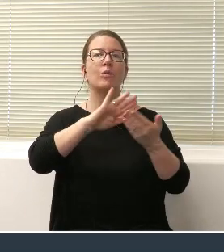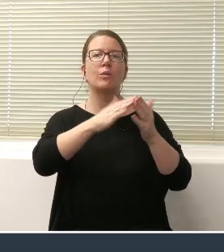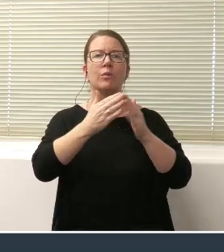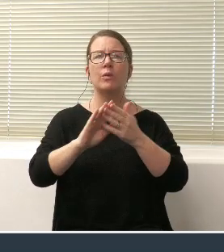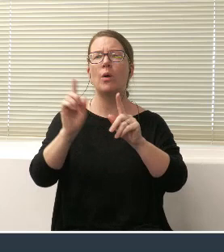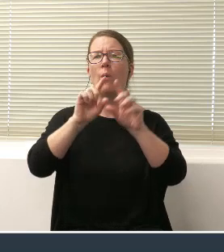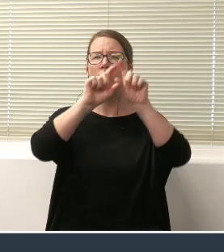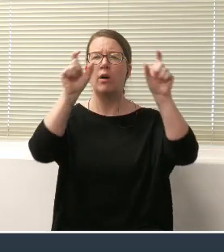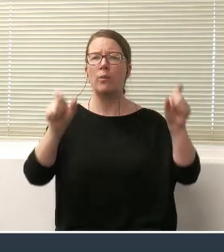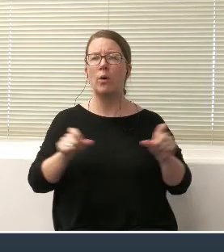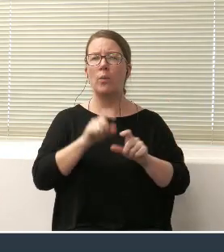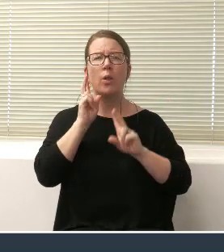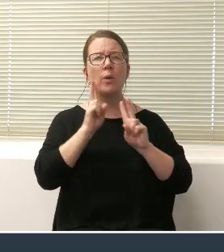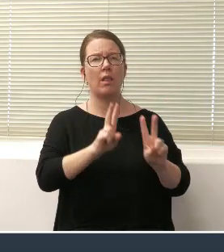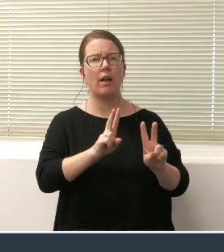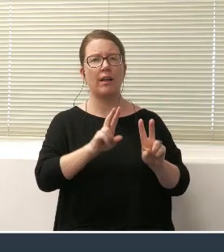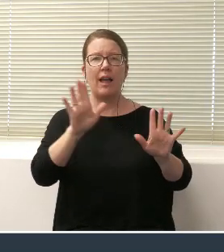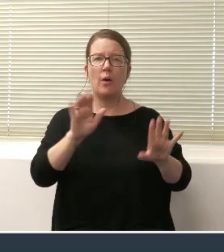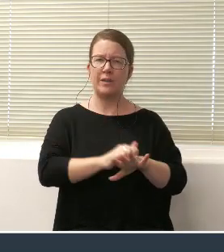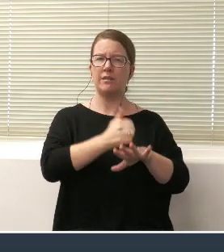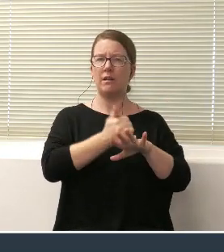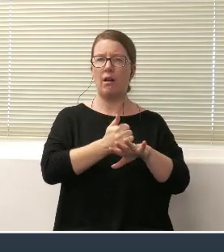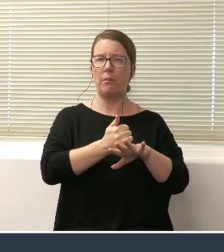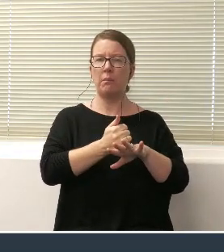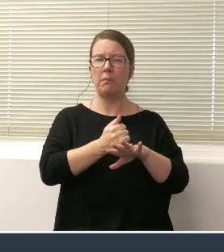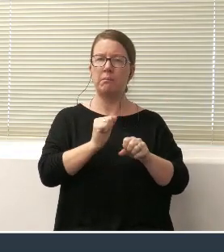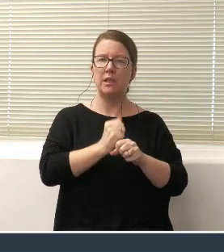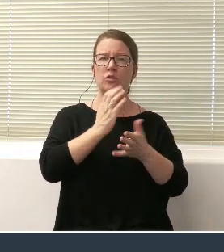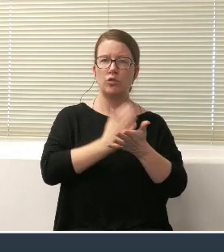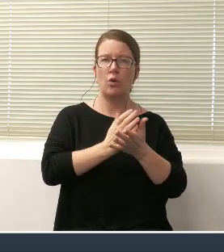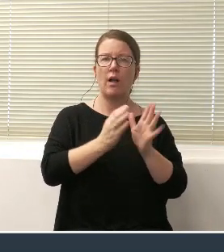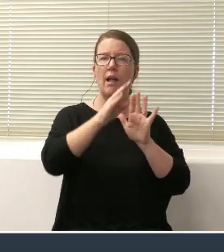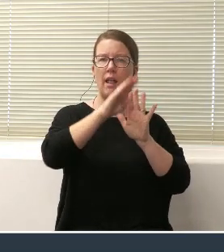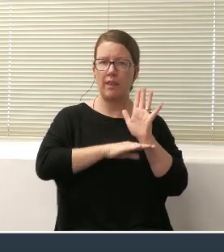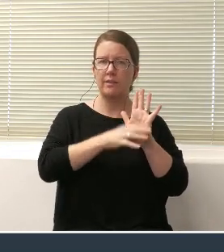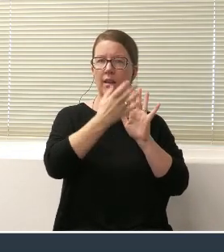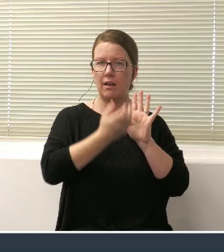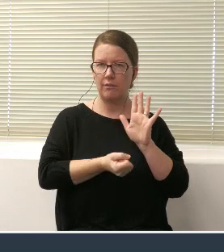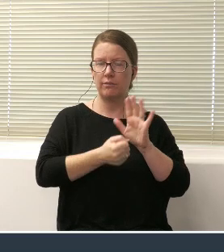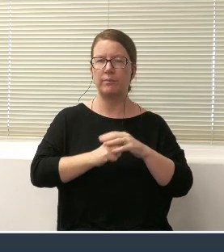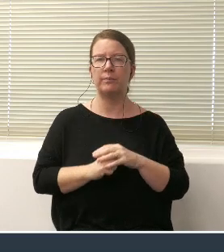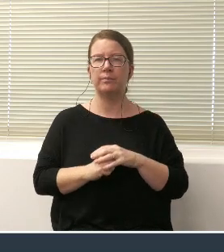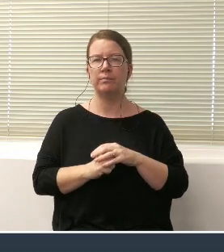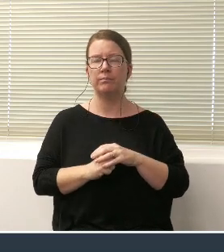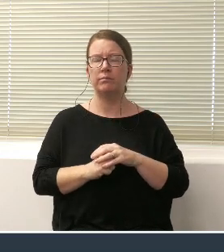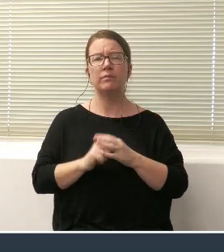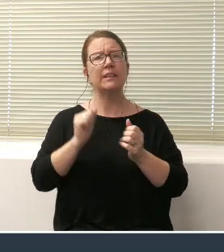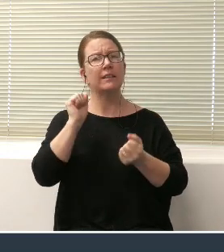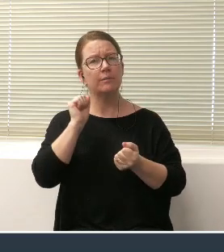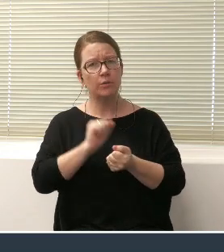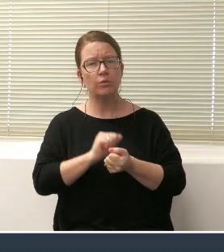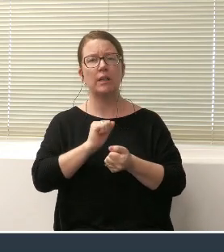that framework might look like, or how we go about establishing something like that. So, yeah. Through you, Madam Mayor. Absolutely.